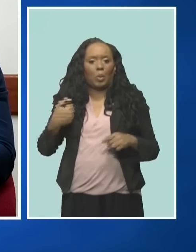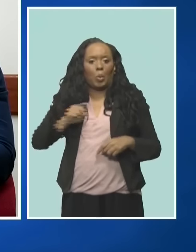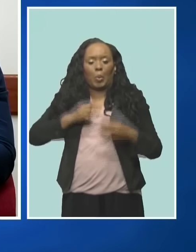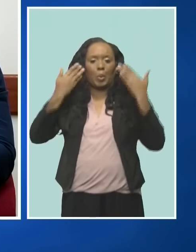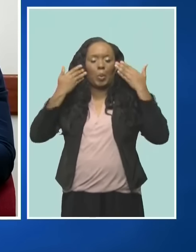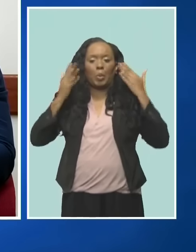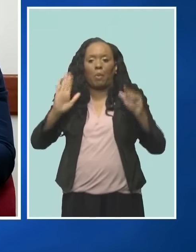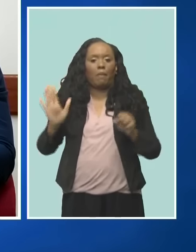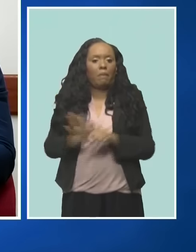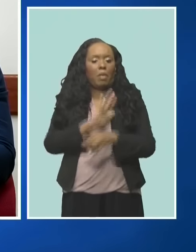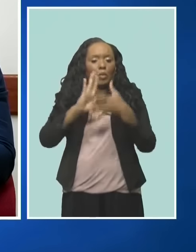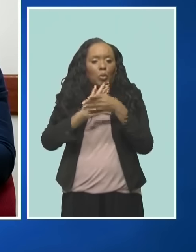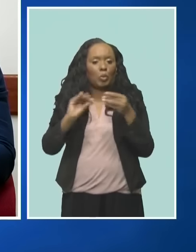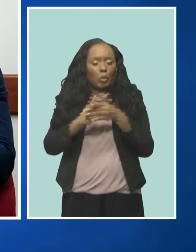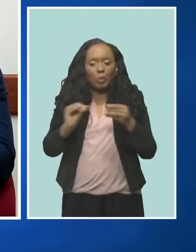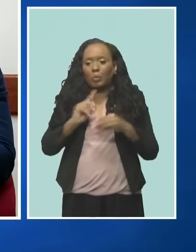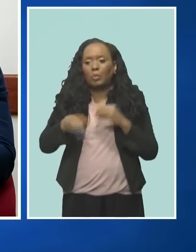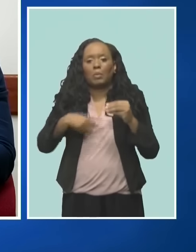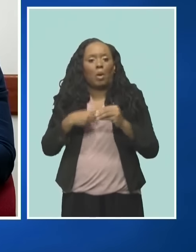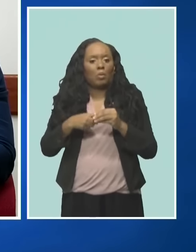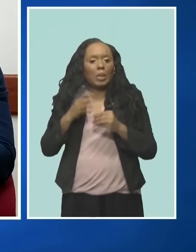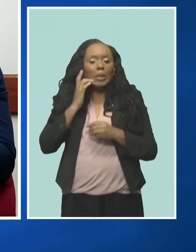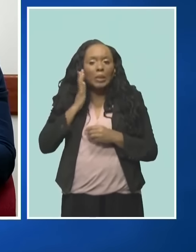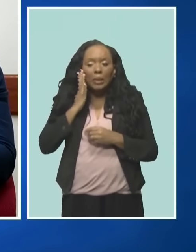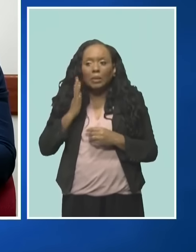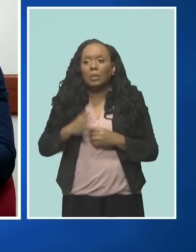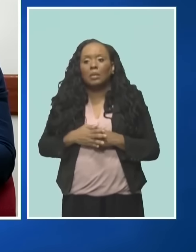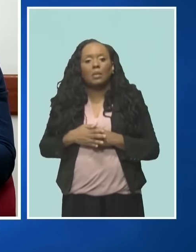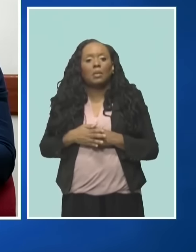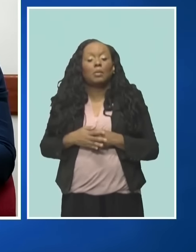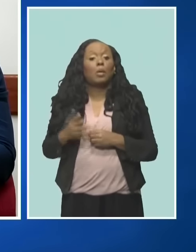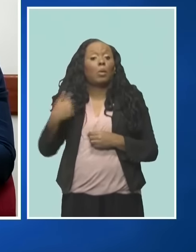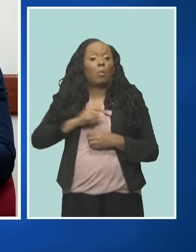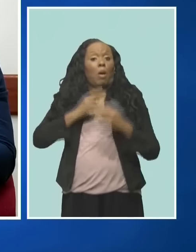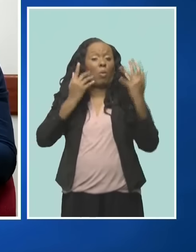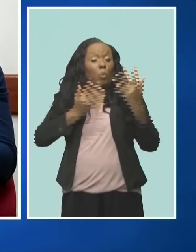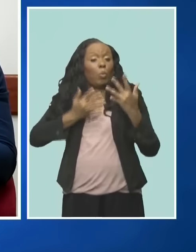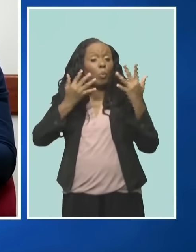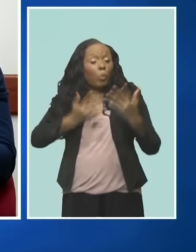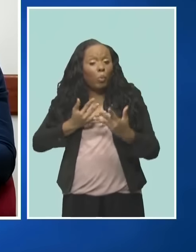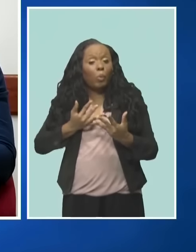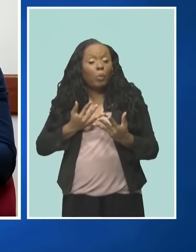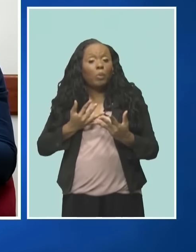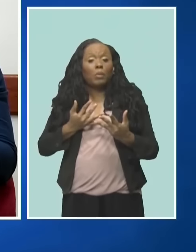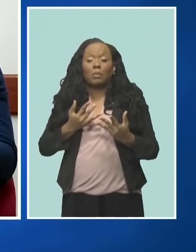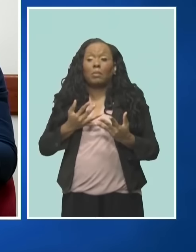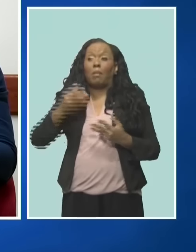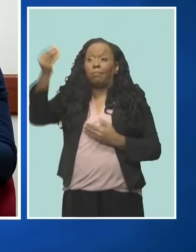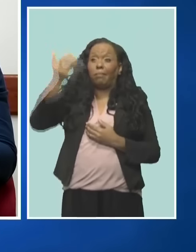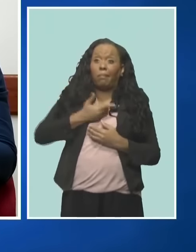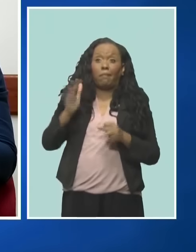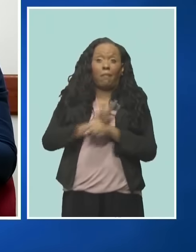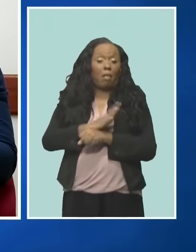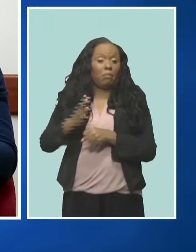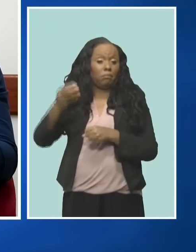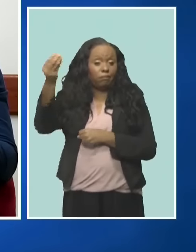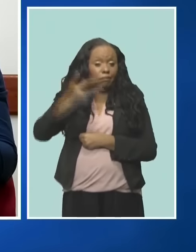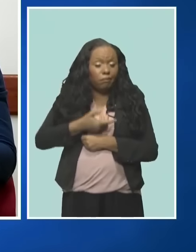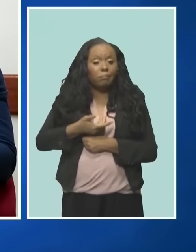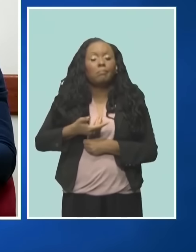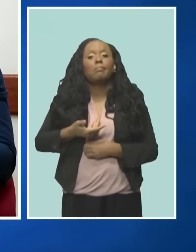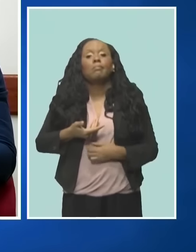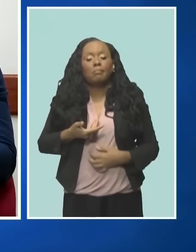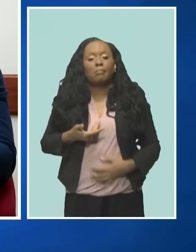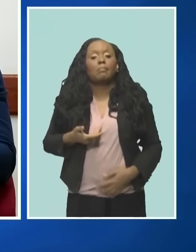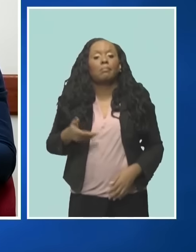in the entire Caribbean region. So until we have that information, we wouldn't want to put out information on the